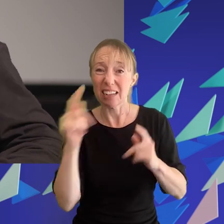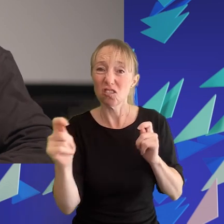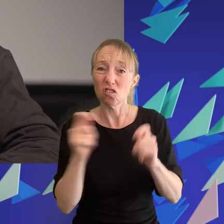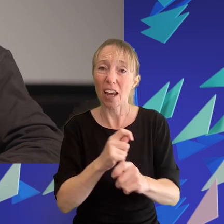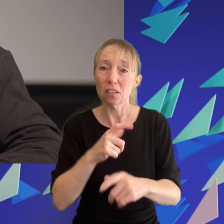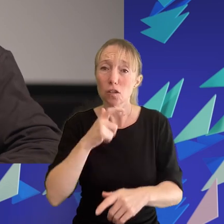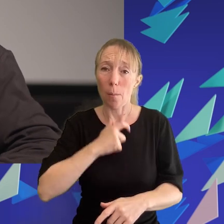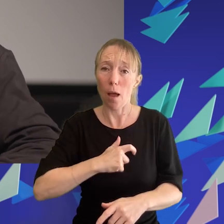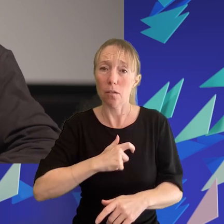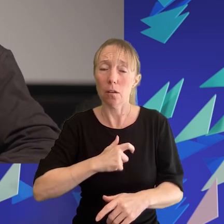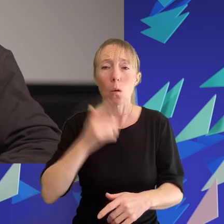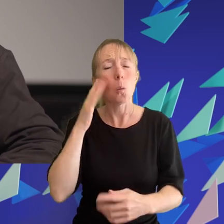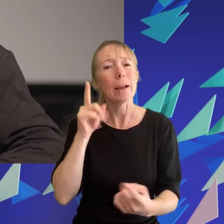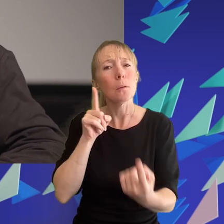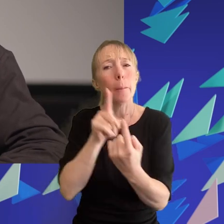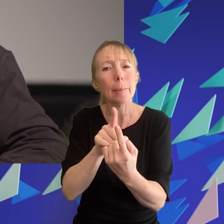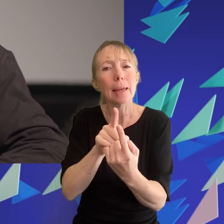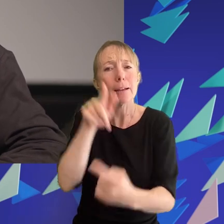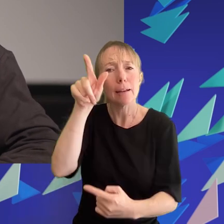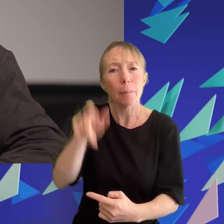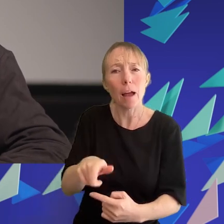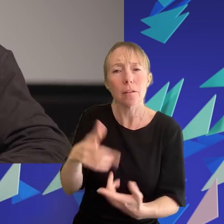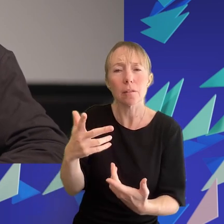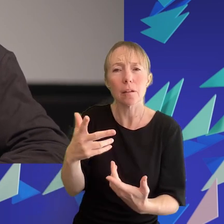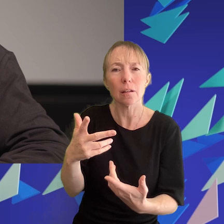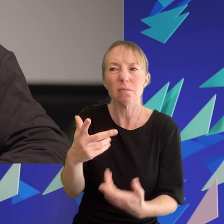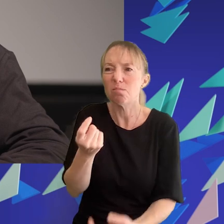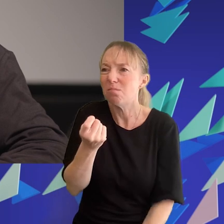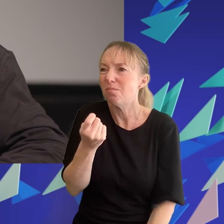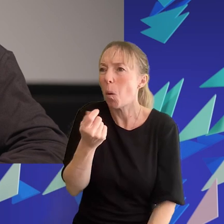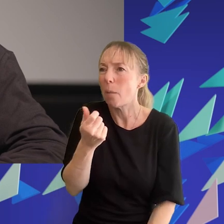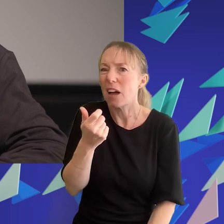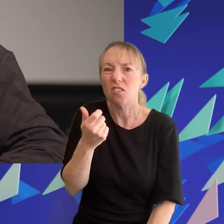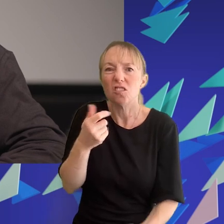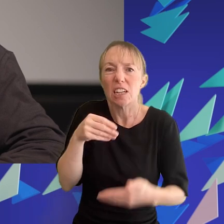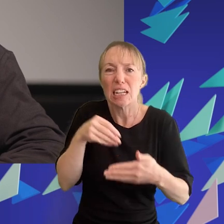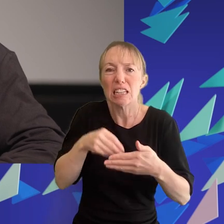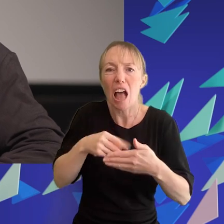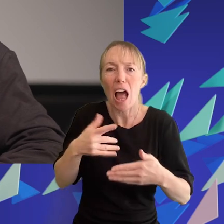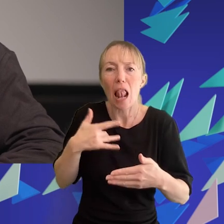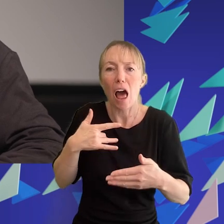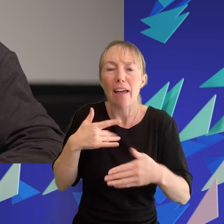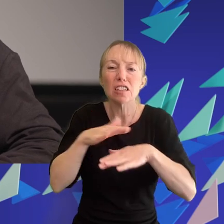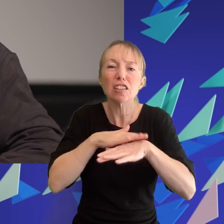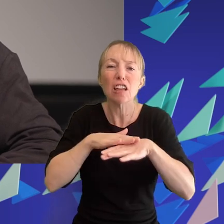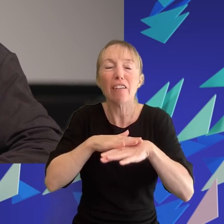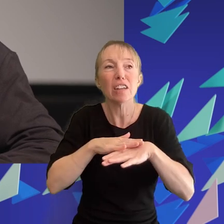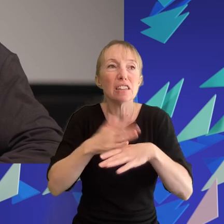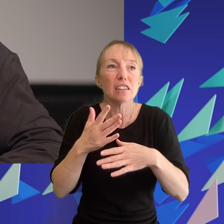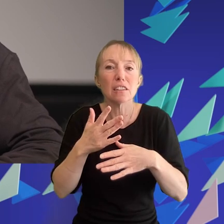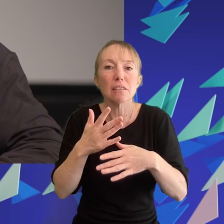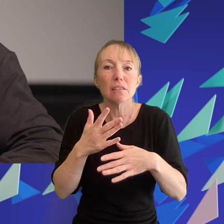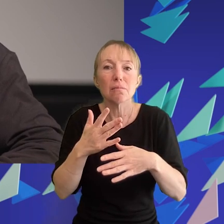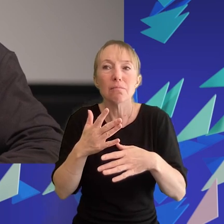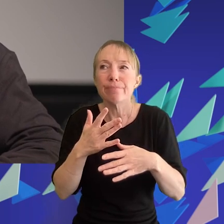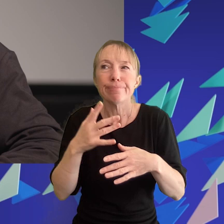I think when you meet a person that has a very little interior life and it's just in the surface all time with